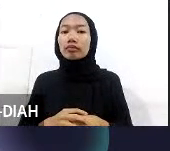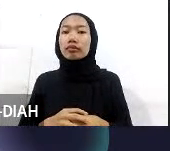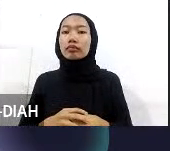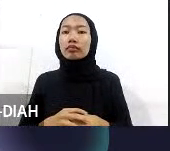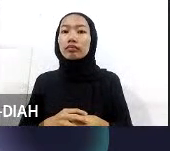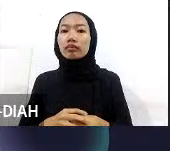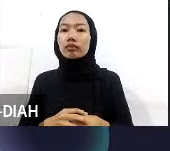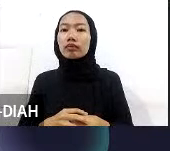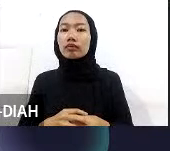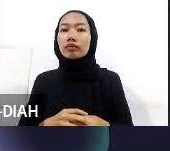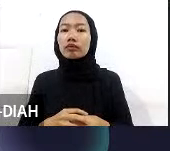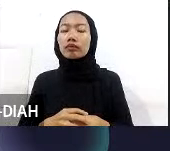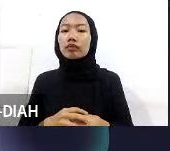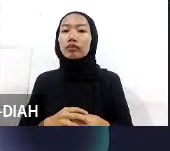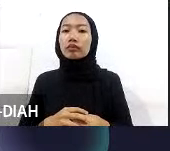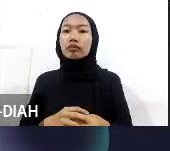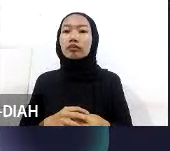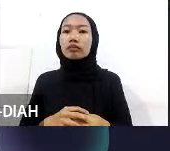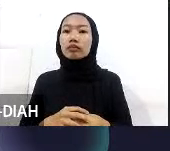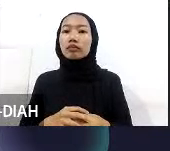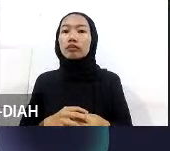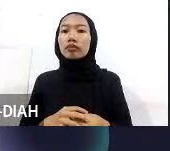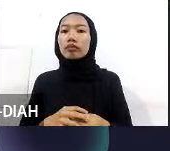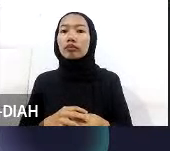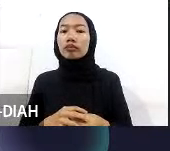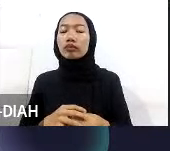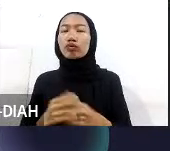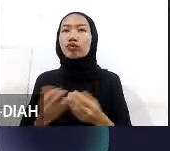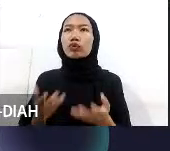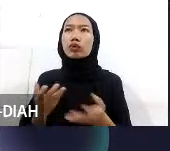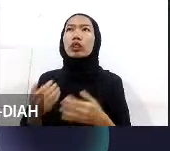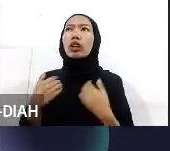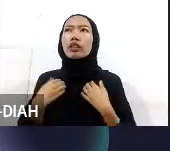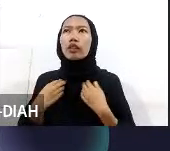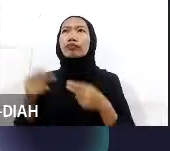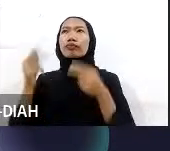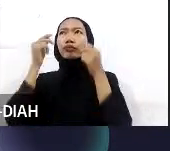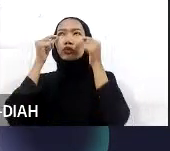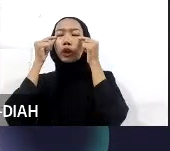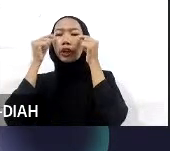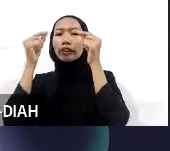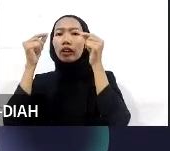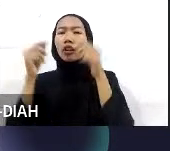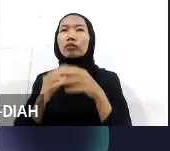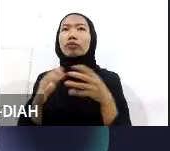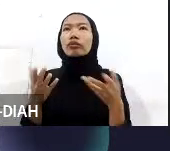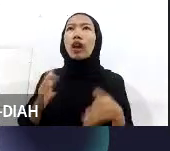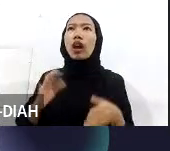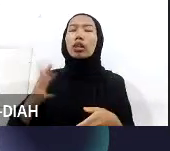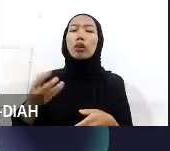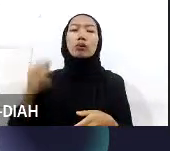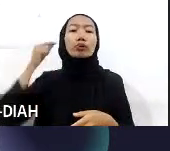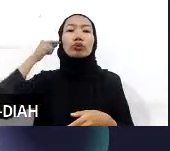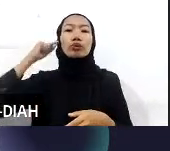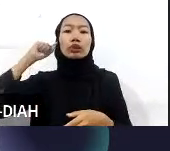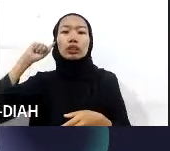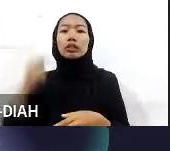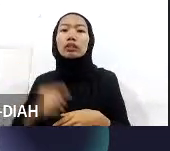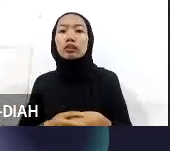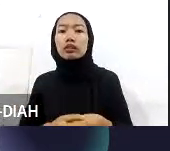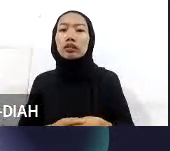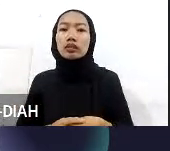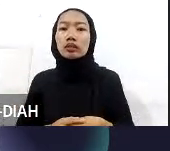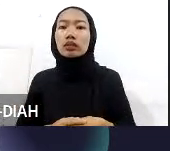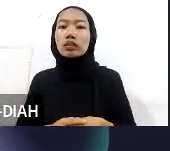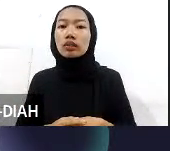ones. So we have to address this. We have to, as a community and